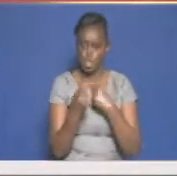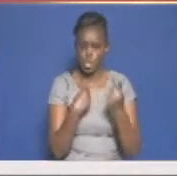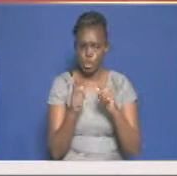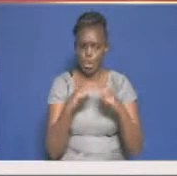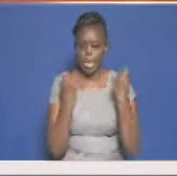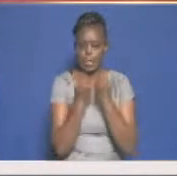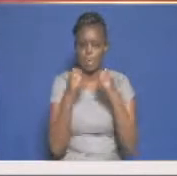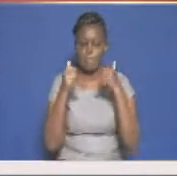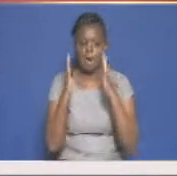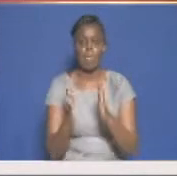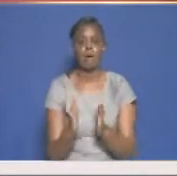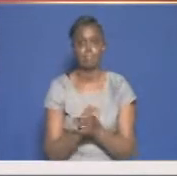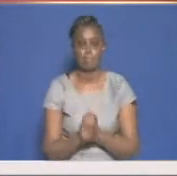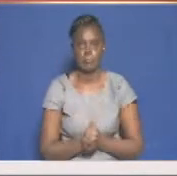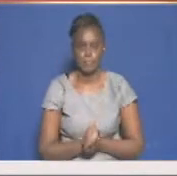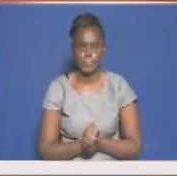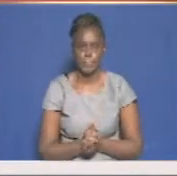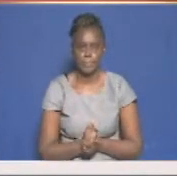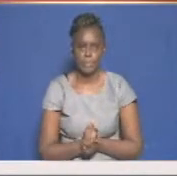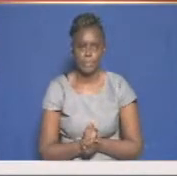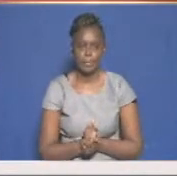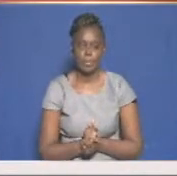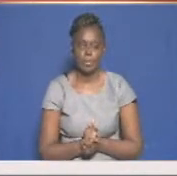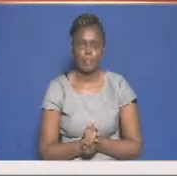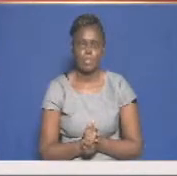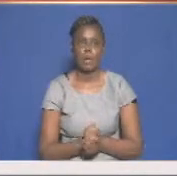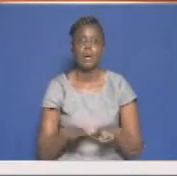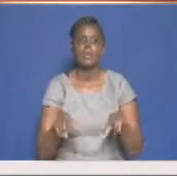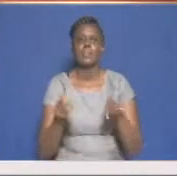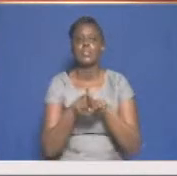player. Mr. Speaker, just like